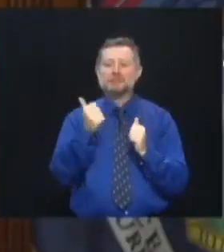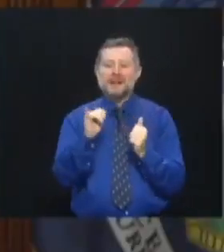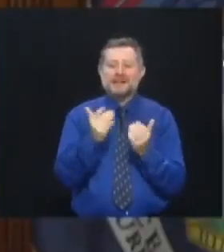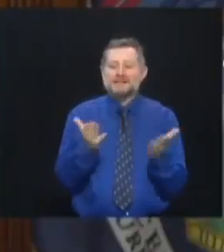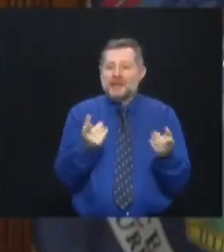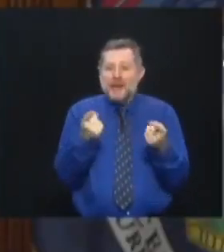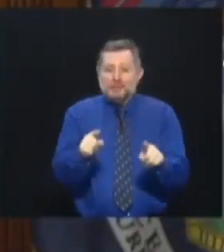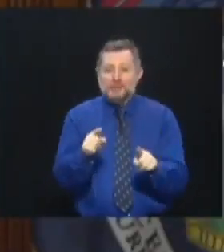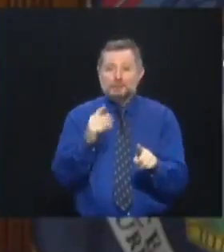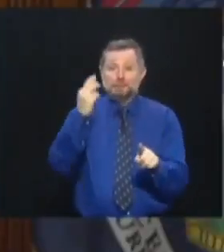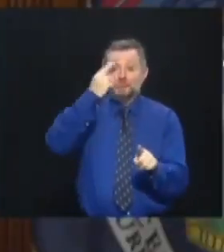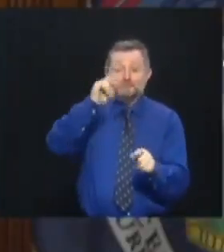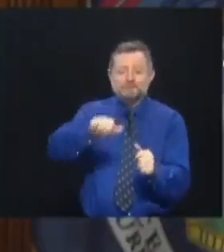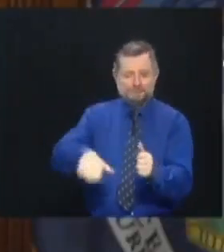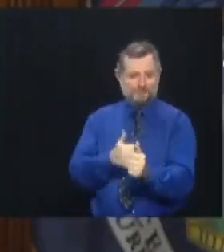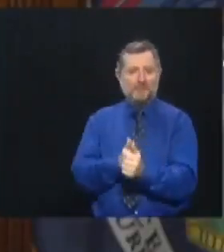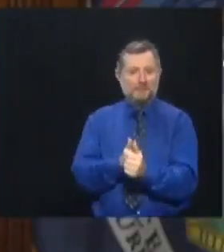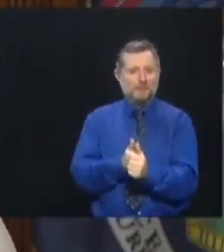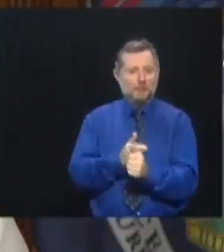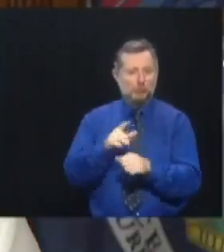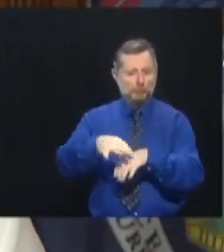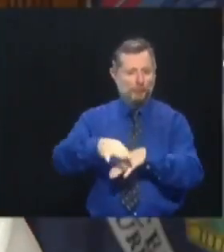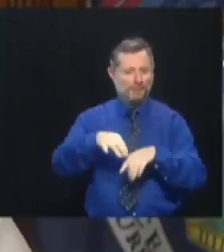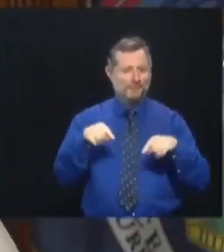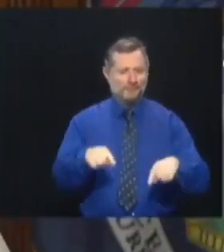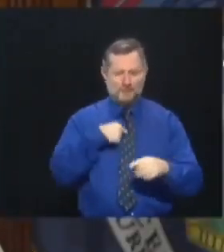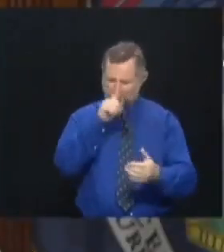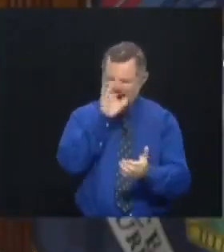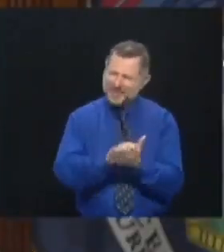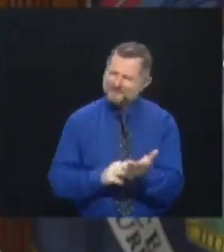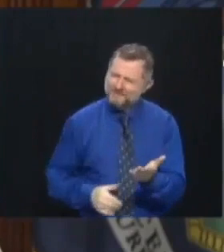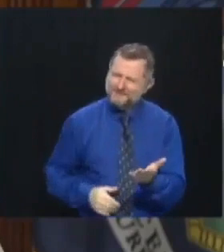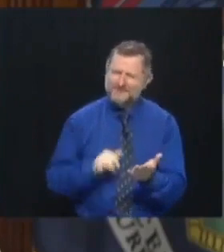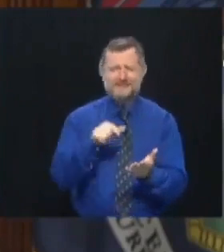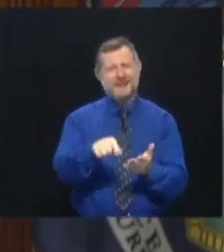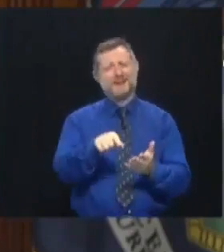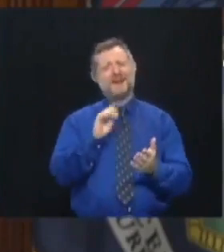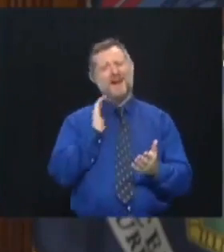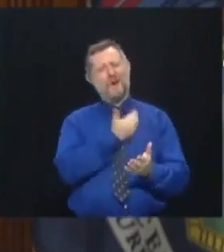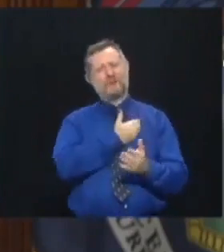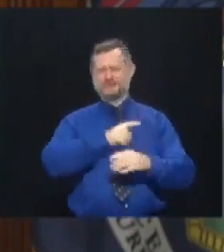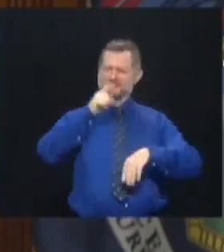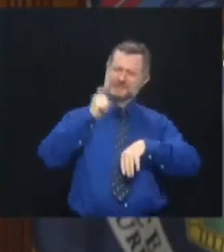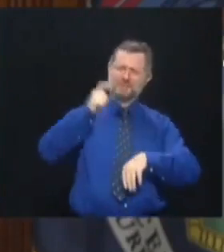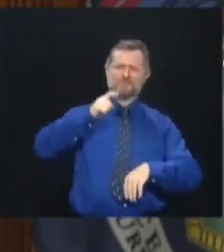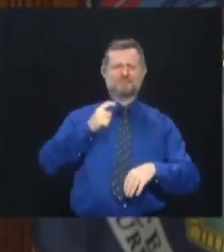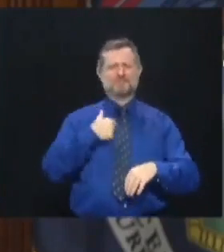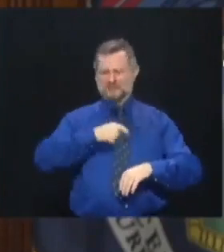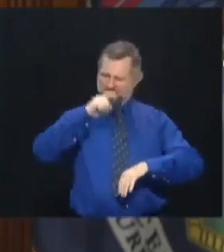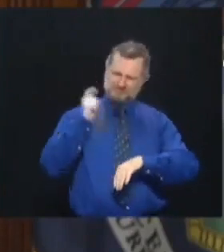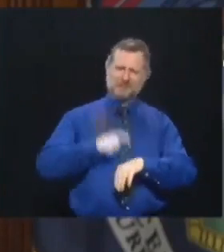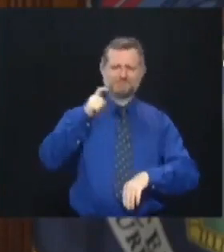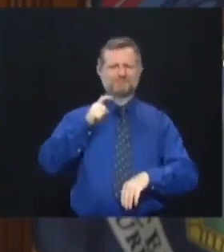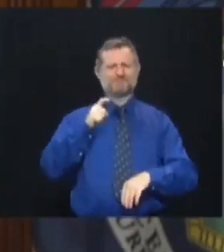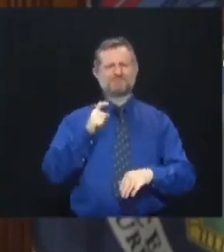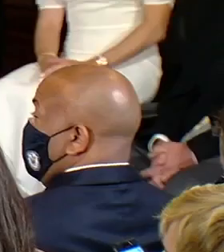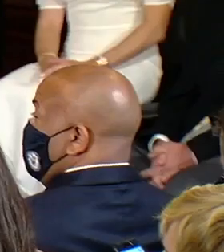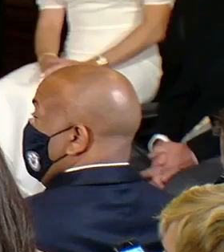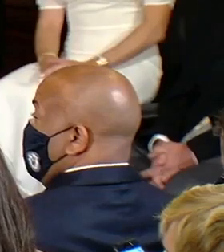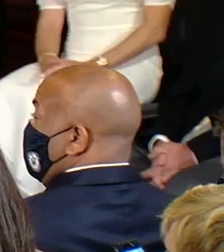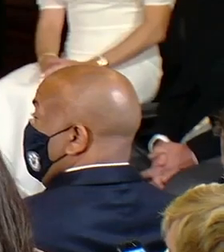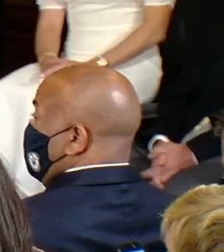believe that with every fiber of my body, that this is our time to escape the oppression of a deadly